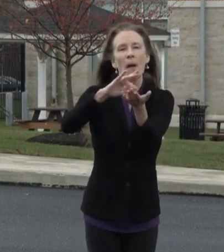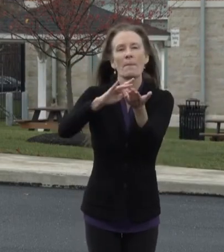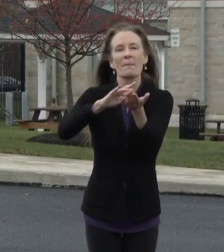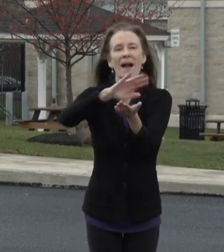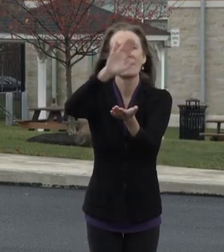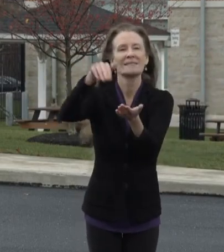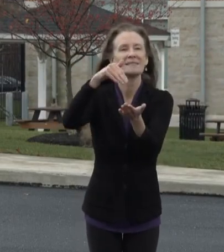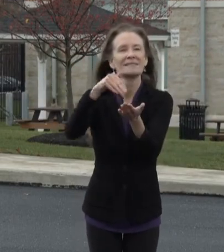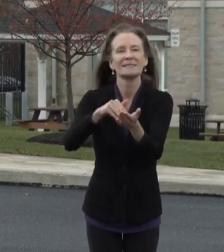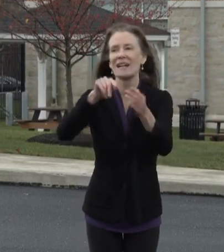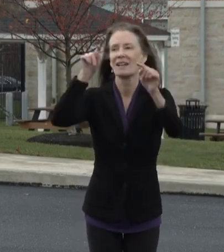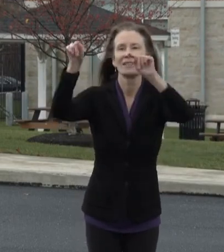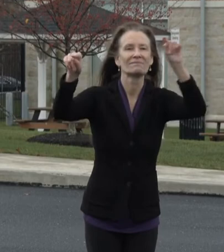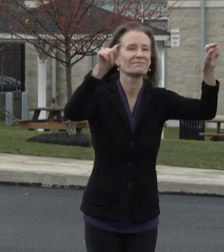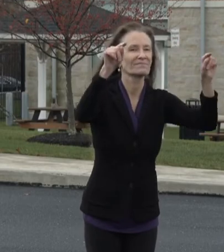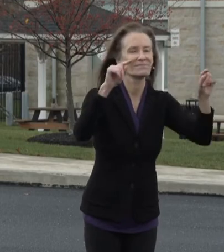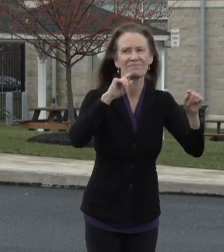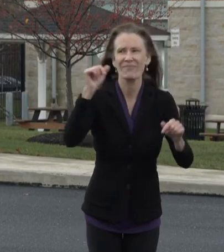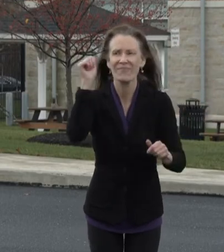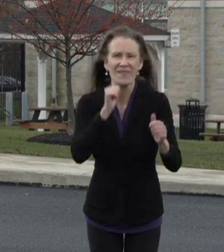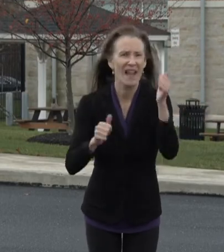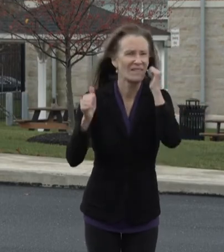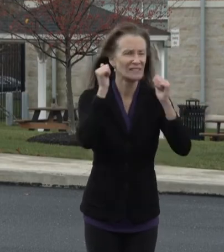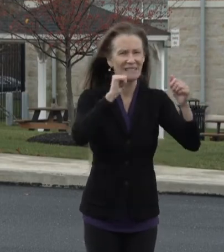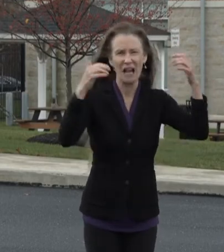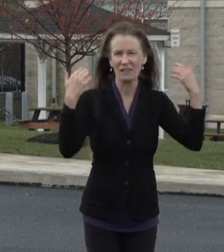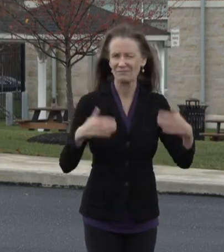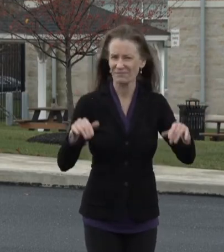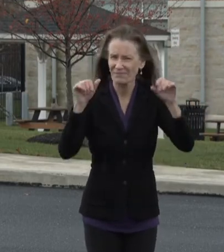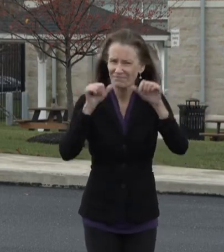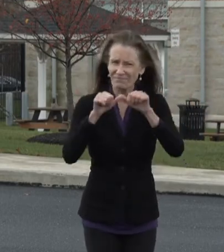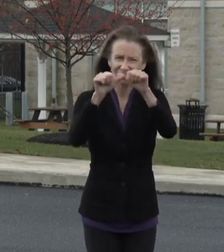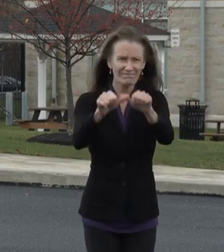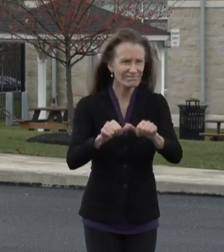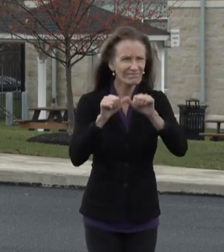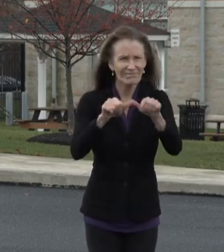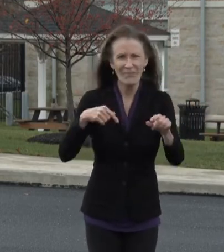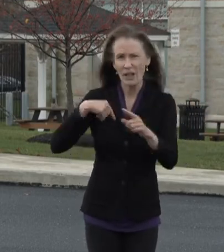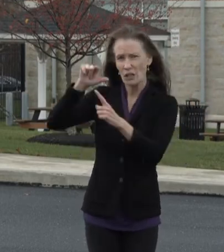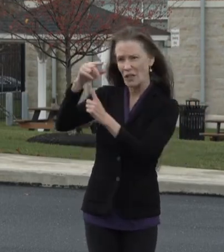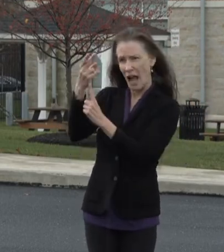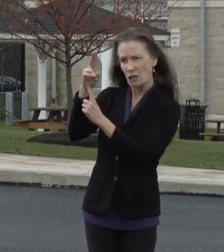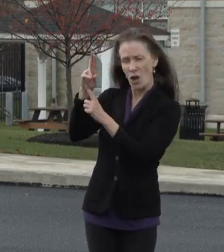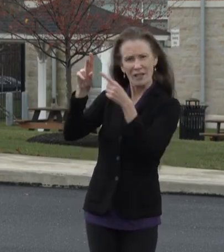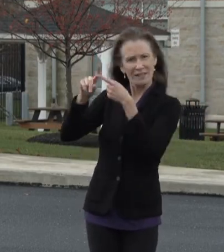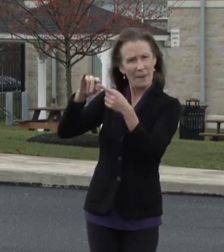those facilities every day. And we have GHR,